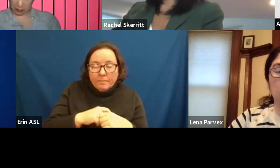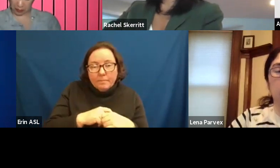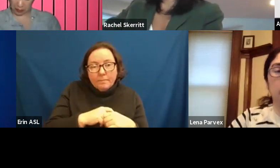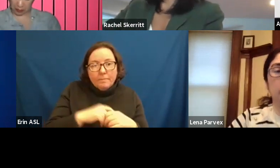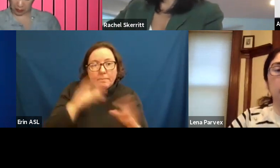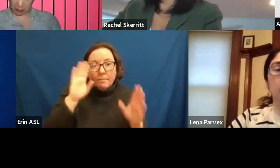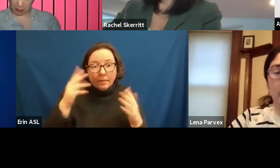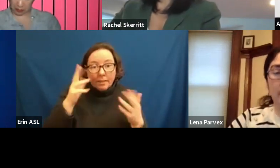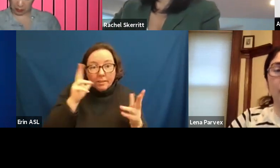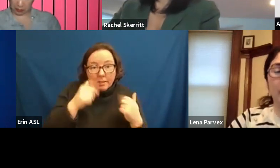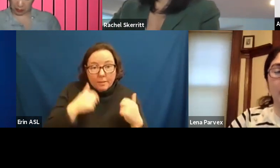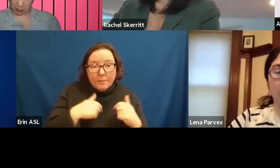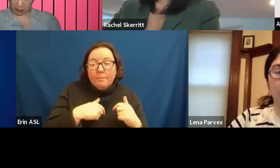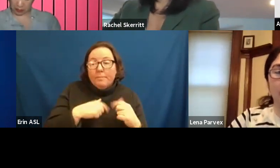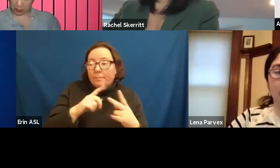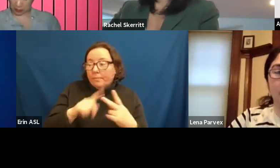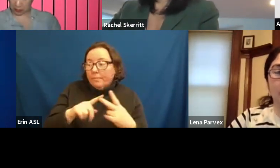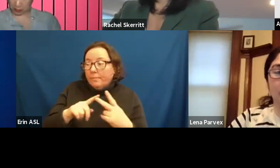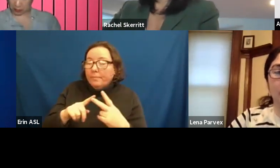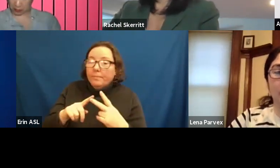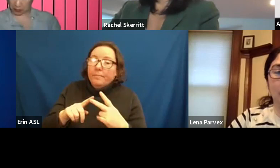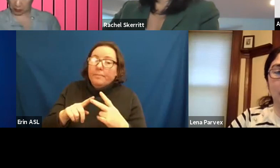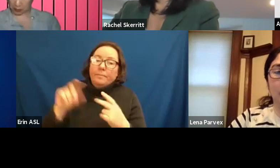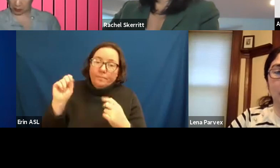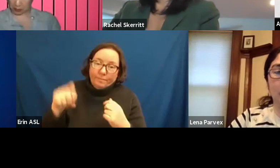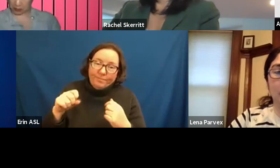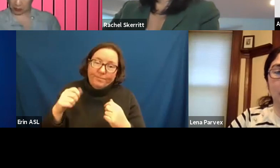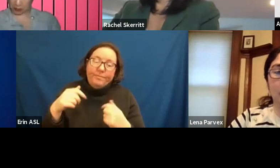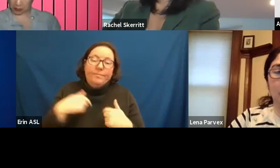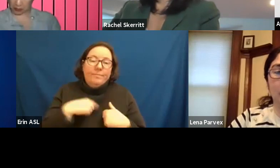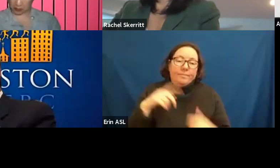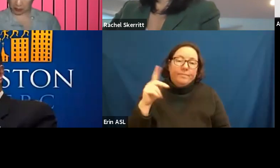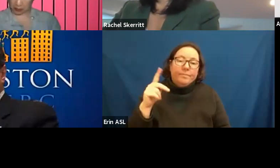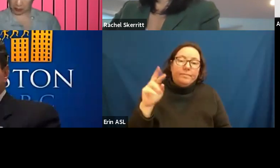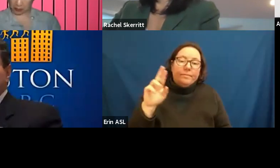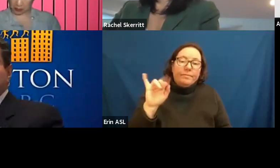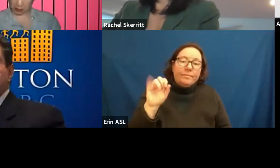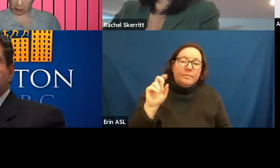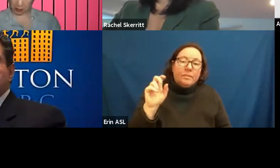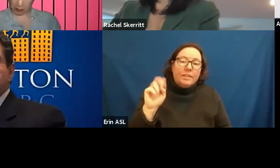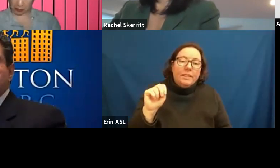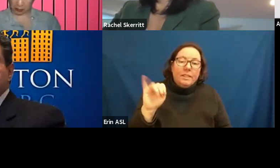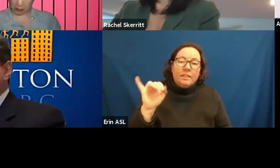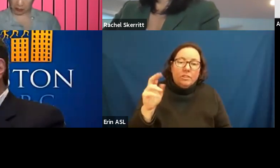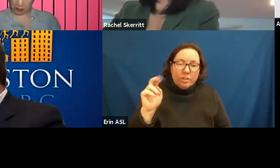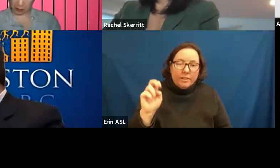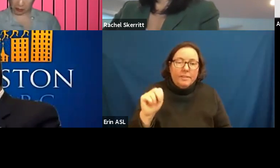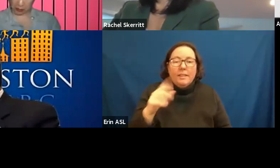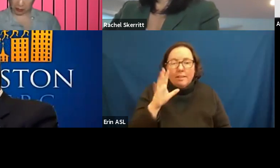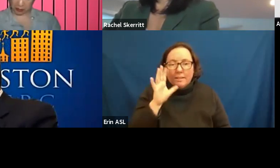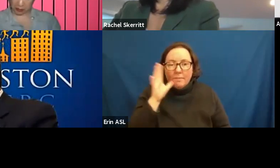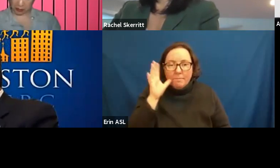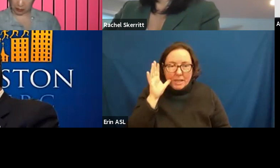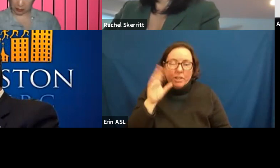Hi there, can you hear me? We can hear you, thank you. My name is Kristen Johnson. I'm a BPS parent living in Jamaica Plain. I'm here